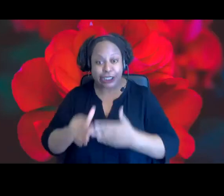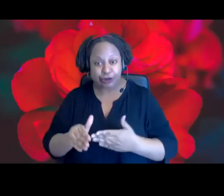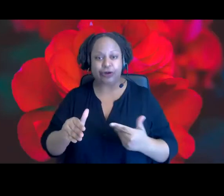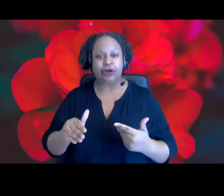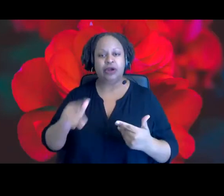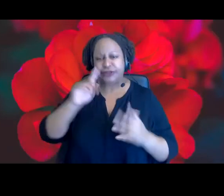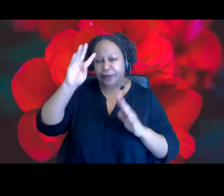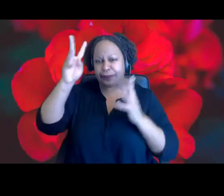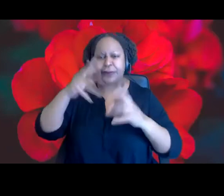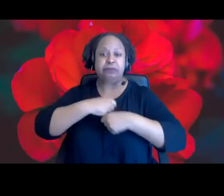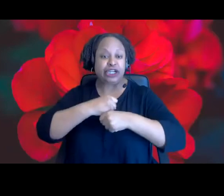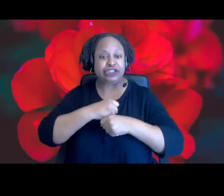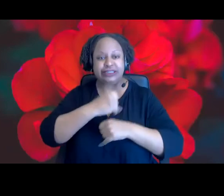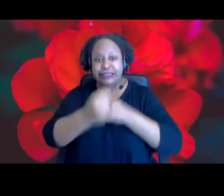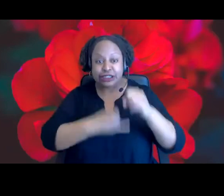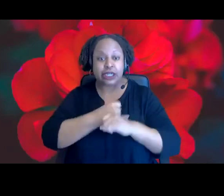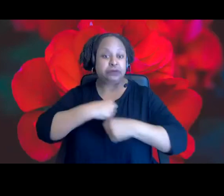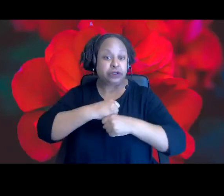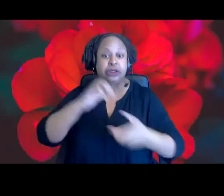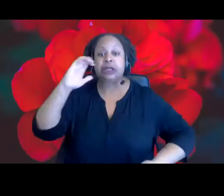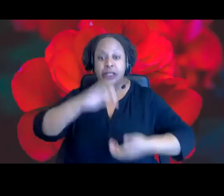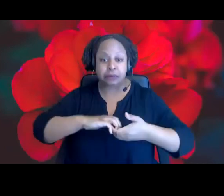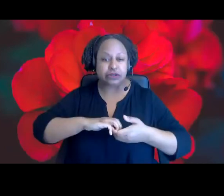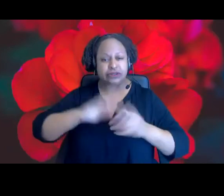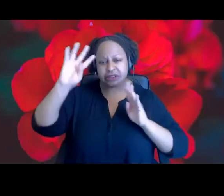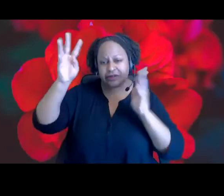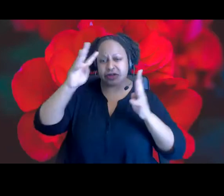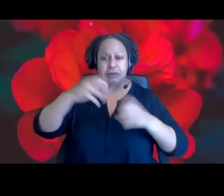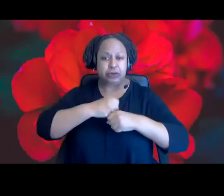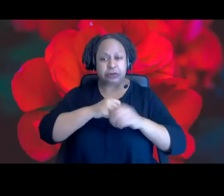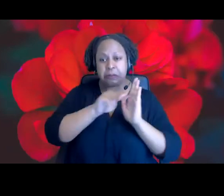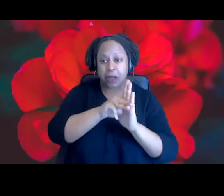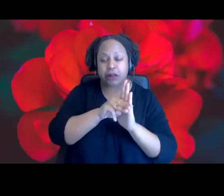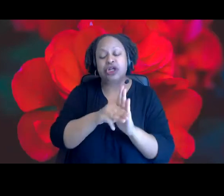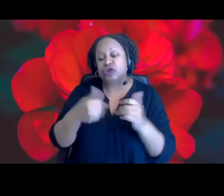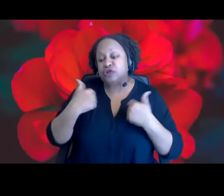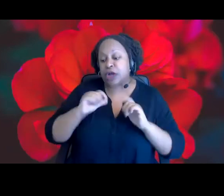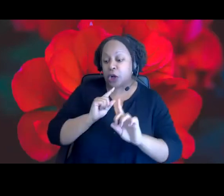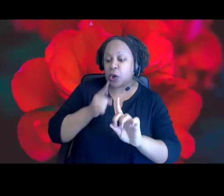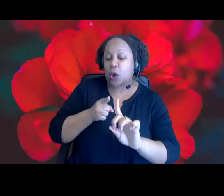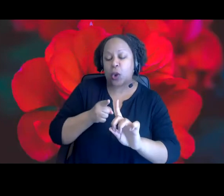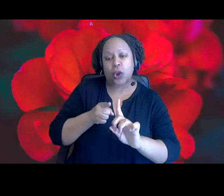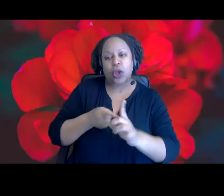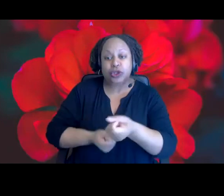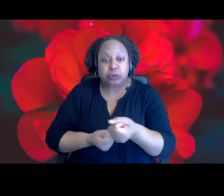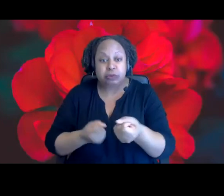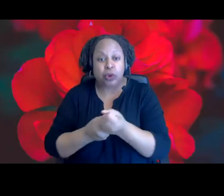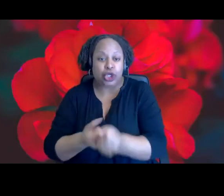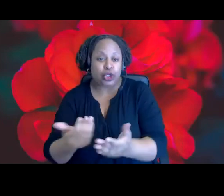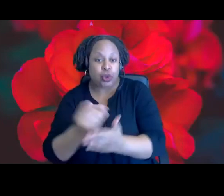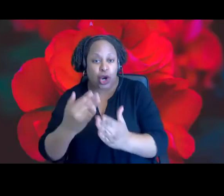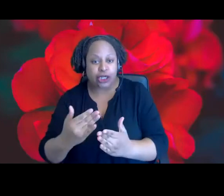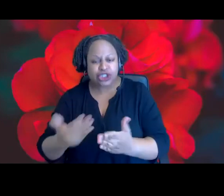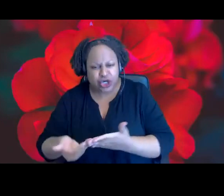and innovative producing models, which truly are aimed to better support emerging artists make money for their art.